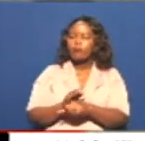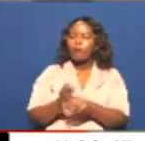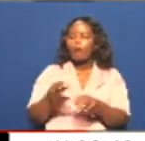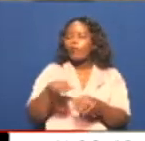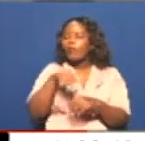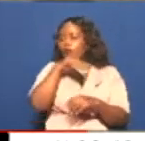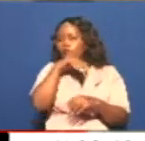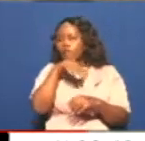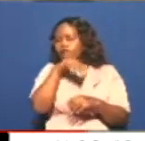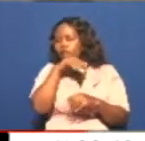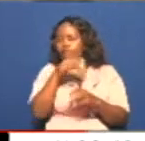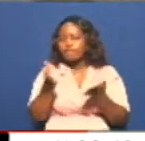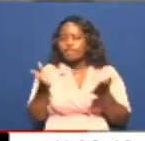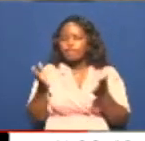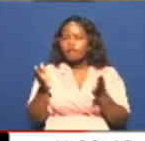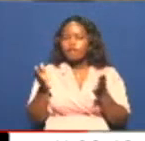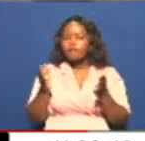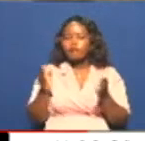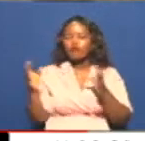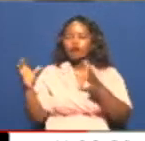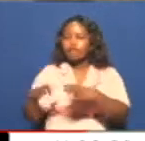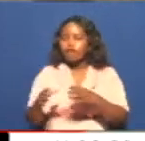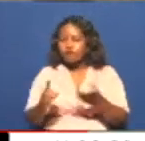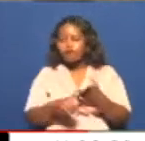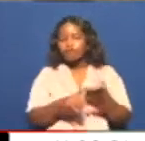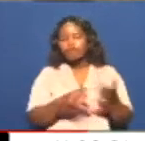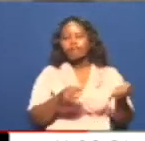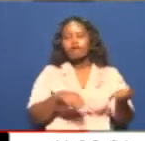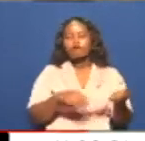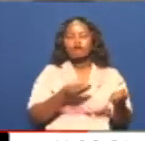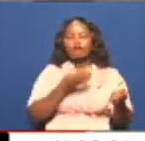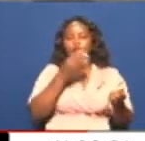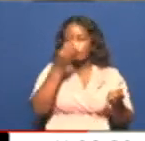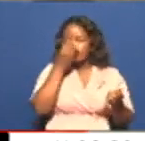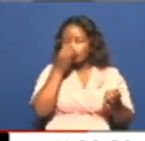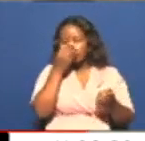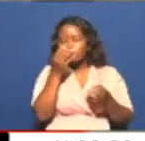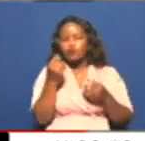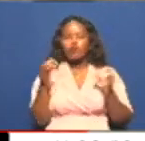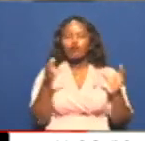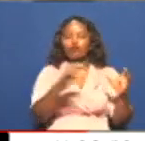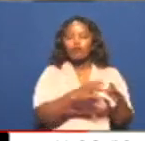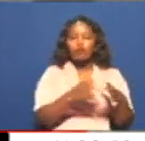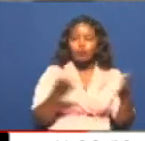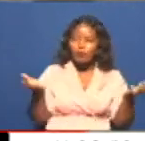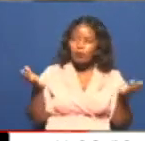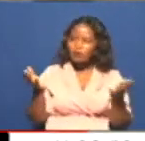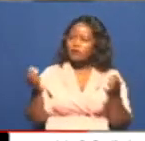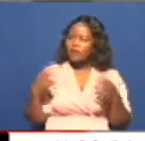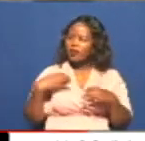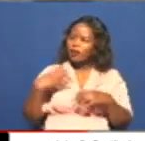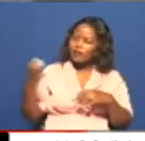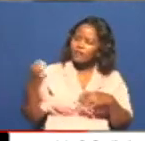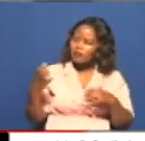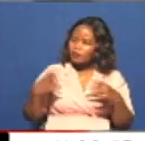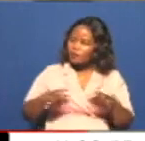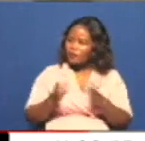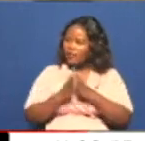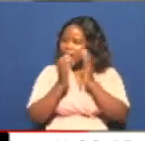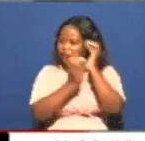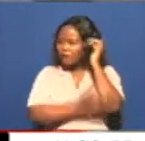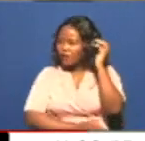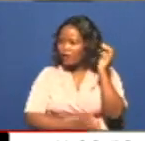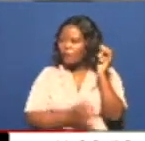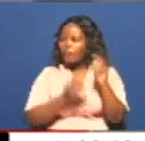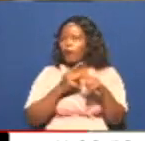proclamations, mm-hmm. and then other people have already been divided as those who have, or the dynasties, or that. But then the fundamental question